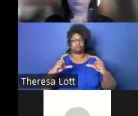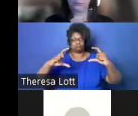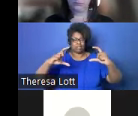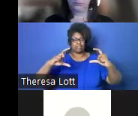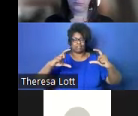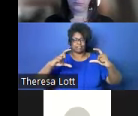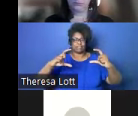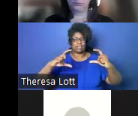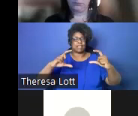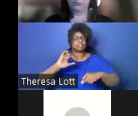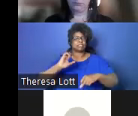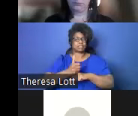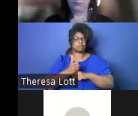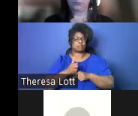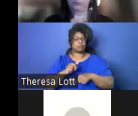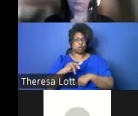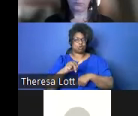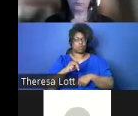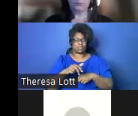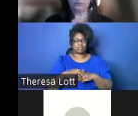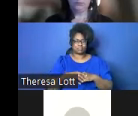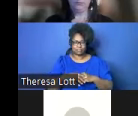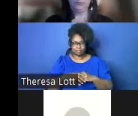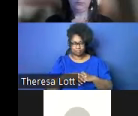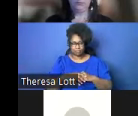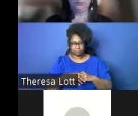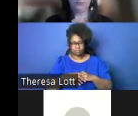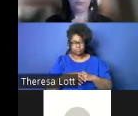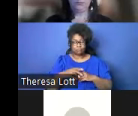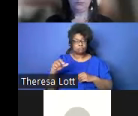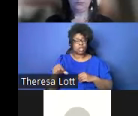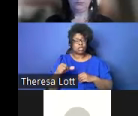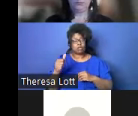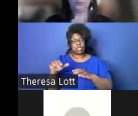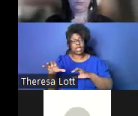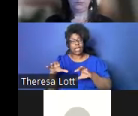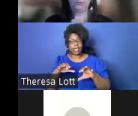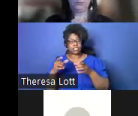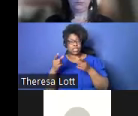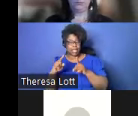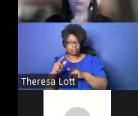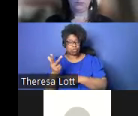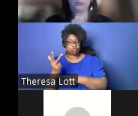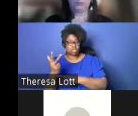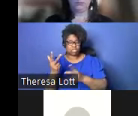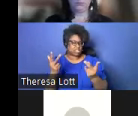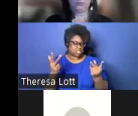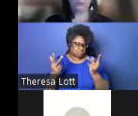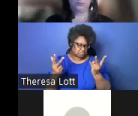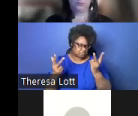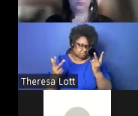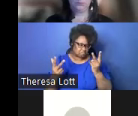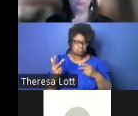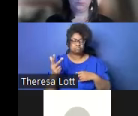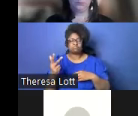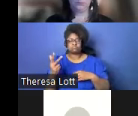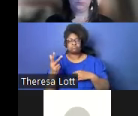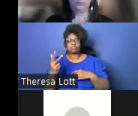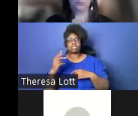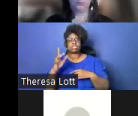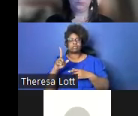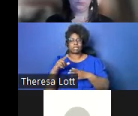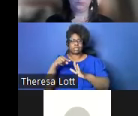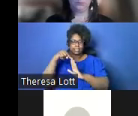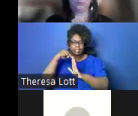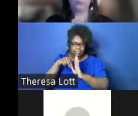the main actions that occurs here only in scenario 3 is the introduction of some deep tunnel